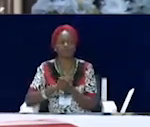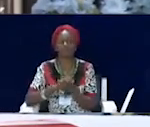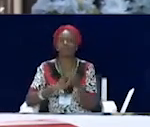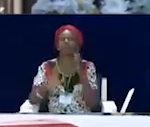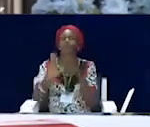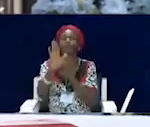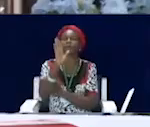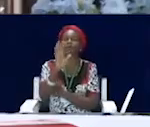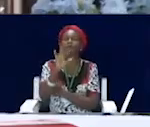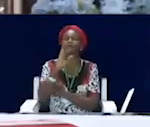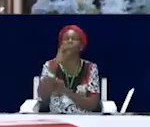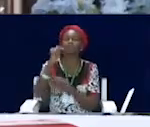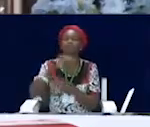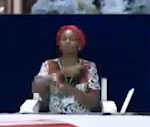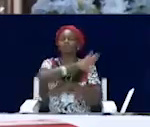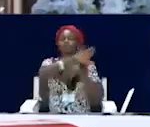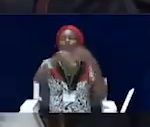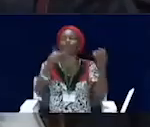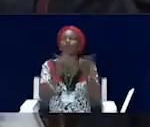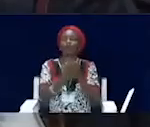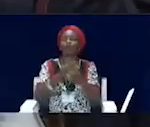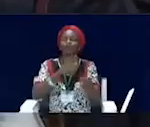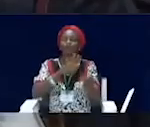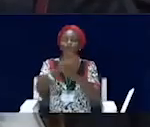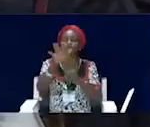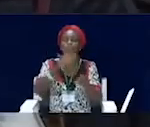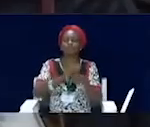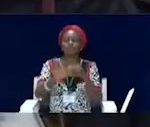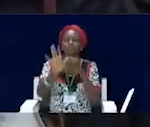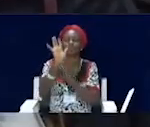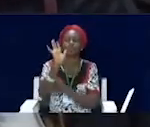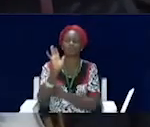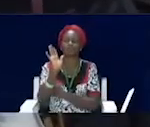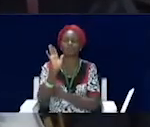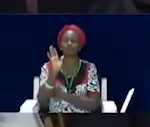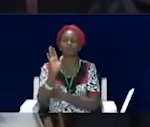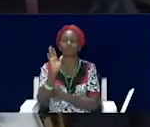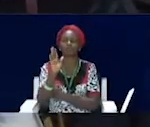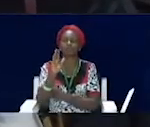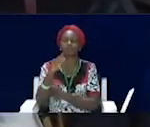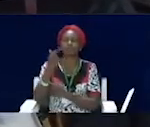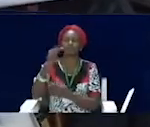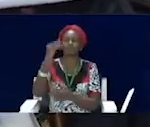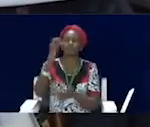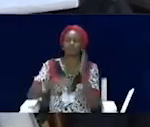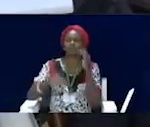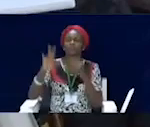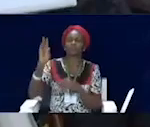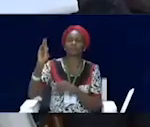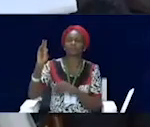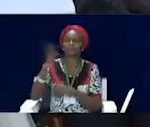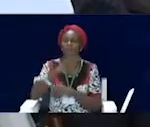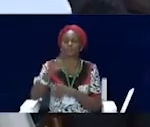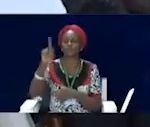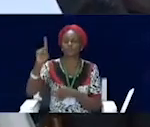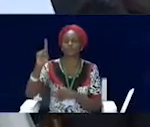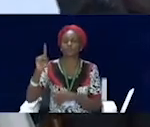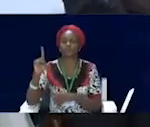God is the all-sufficient one. Genesis 17, verse